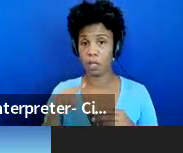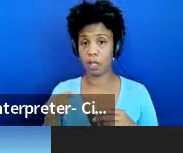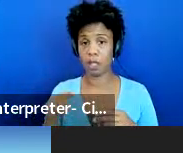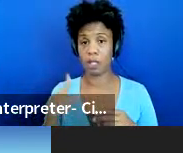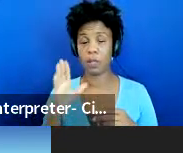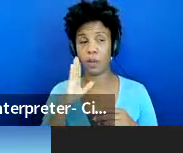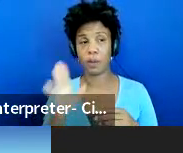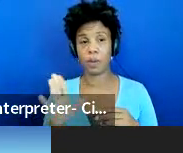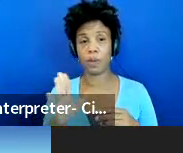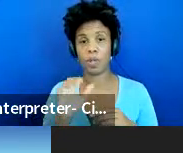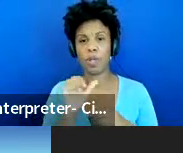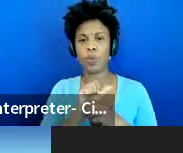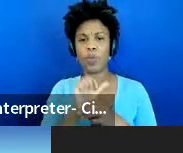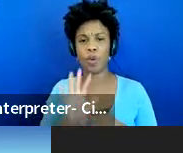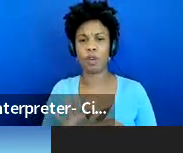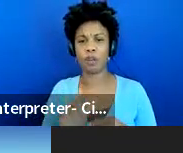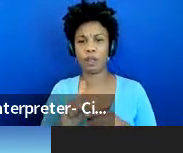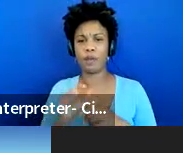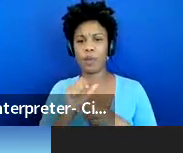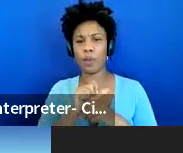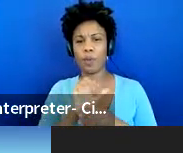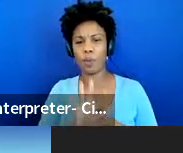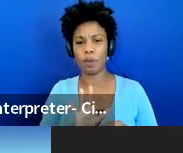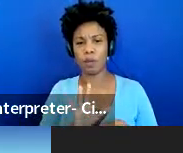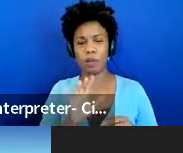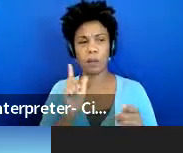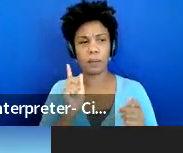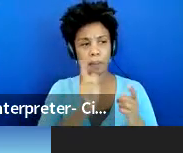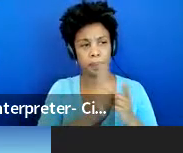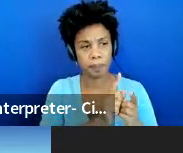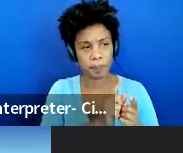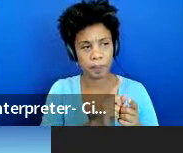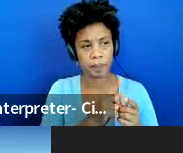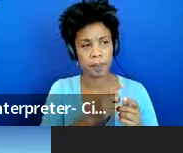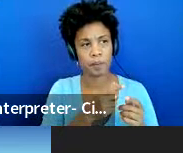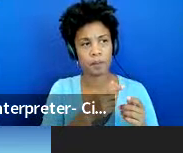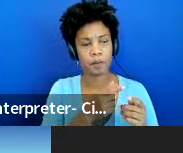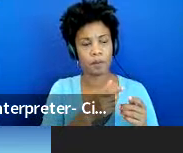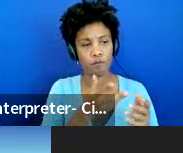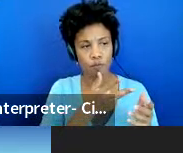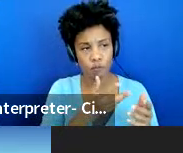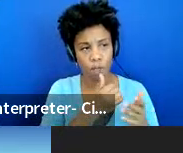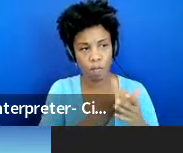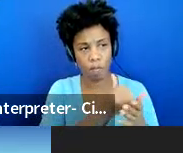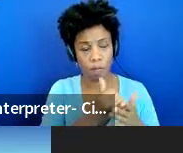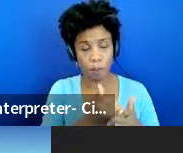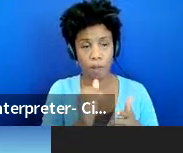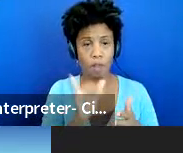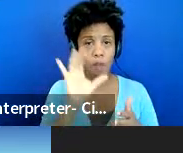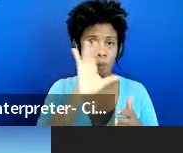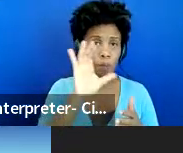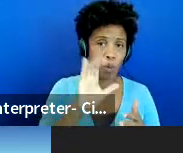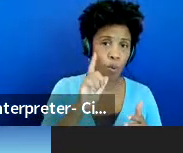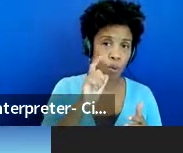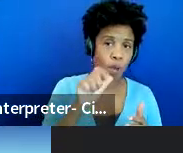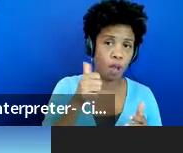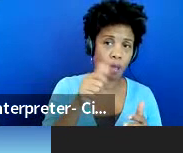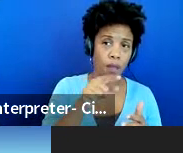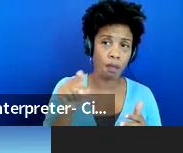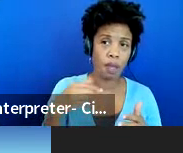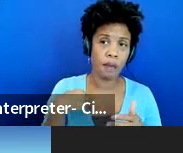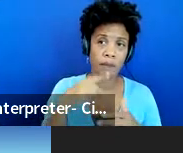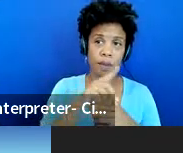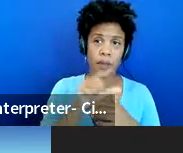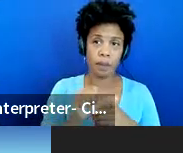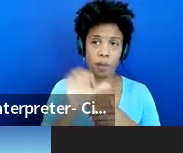that were agreed upon and to develop new targets for persons living with disabilities. They also have educational